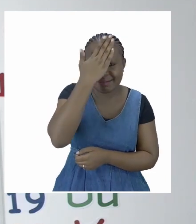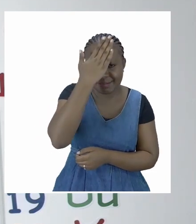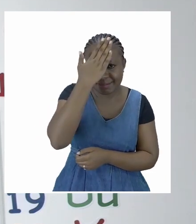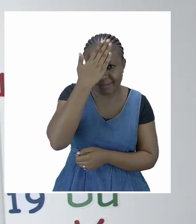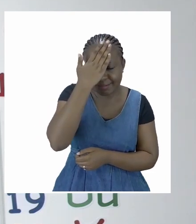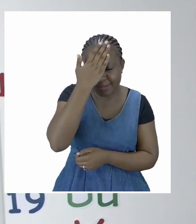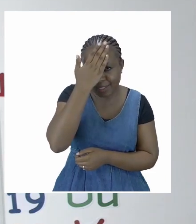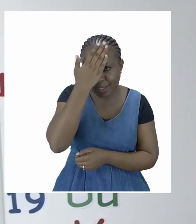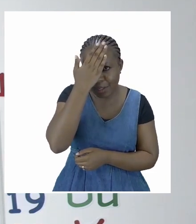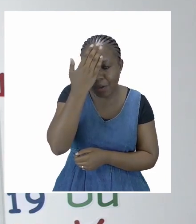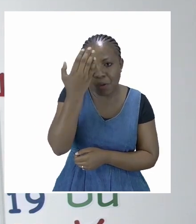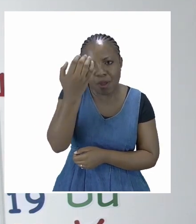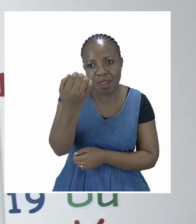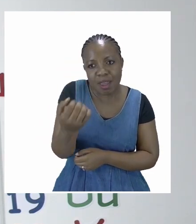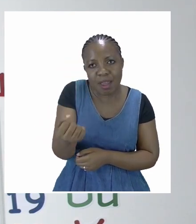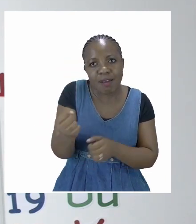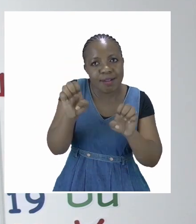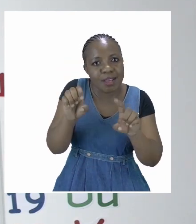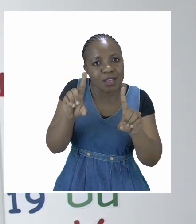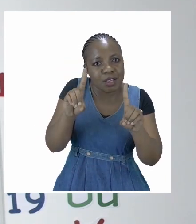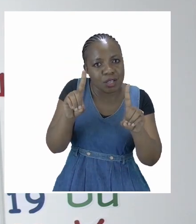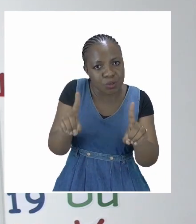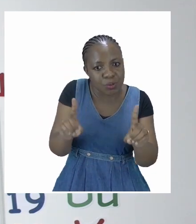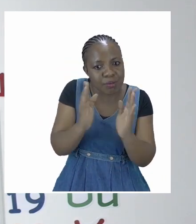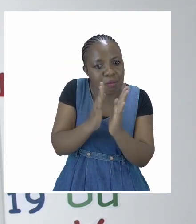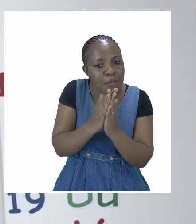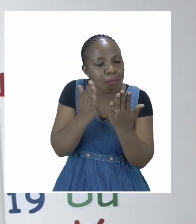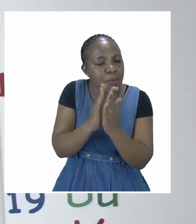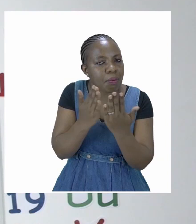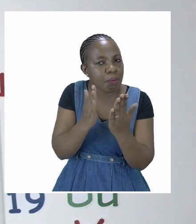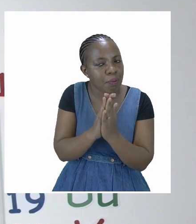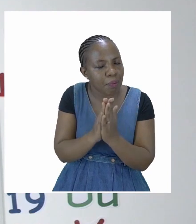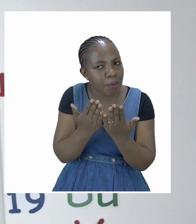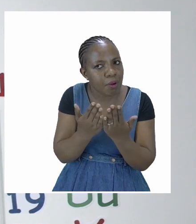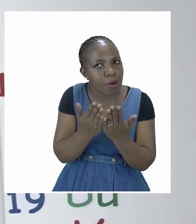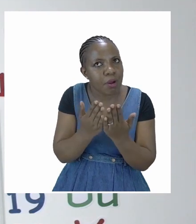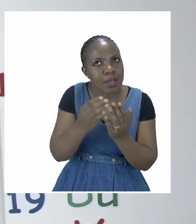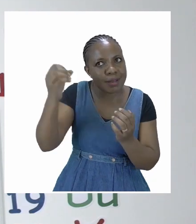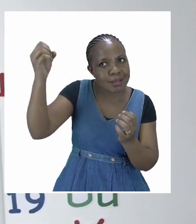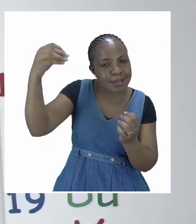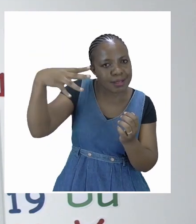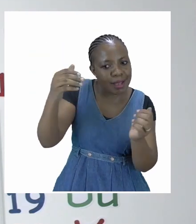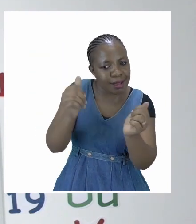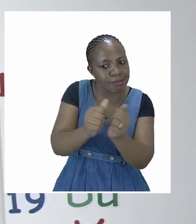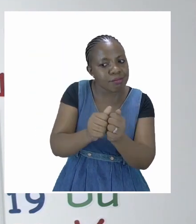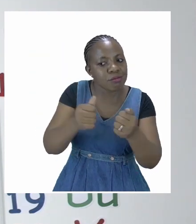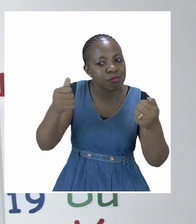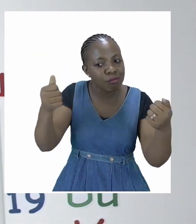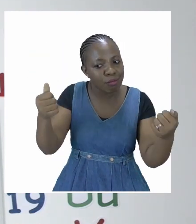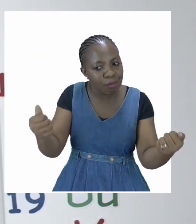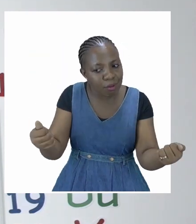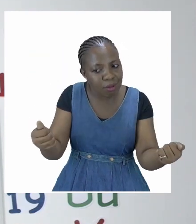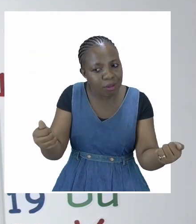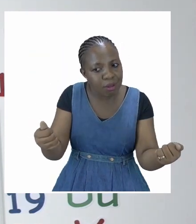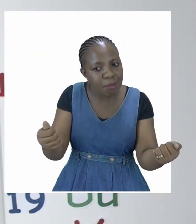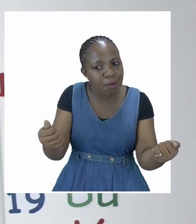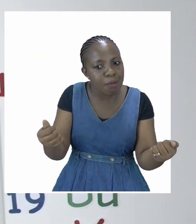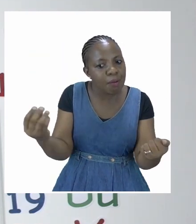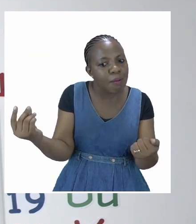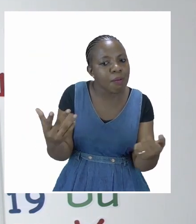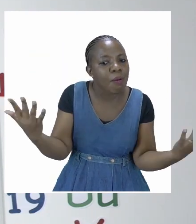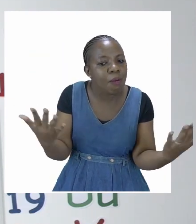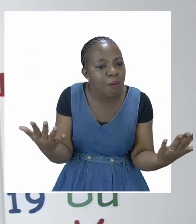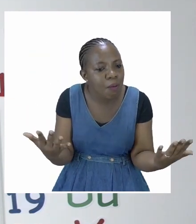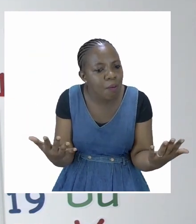booklet in our daily newspaper, street sales, or at your school every Monday